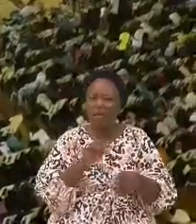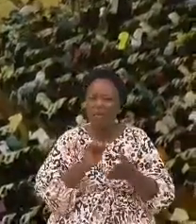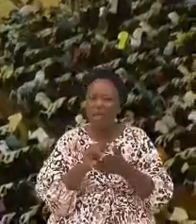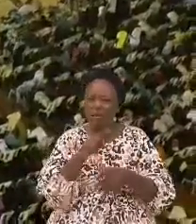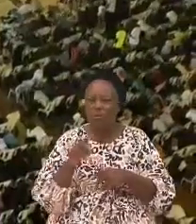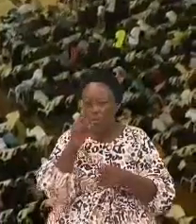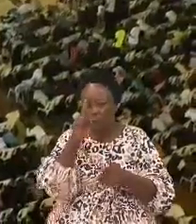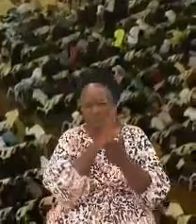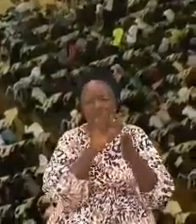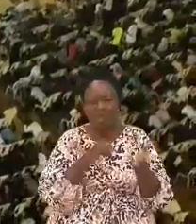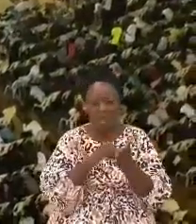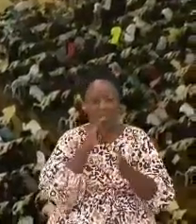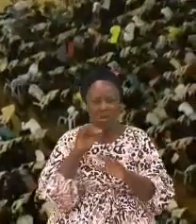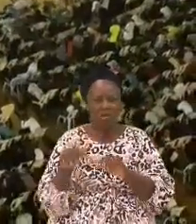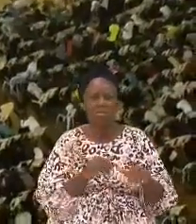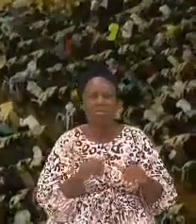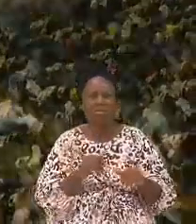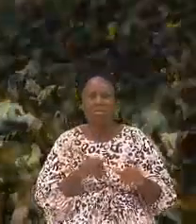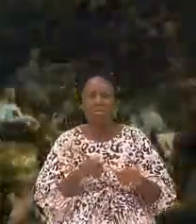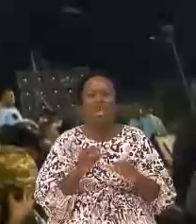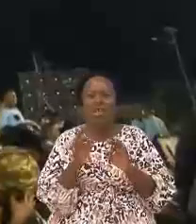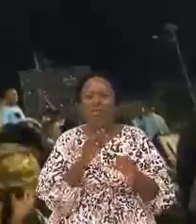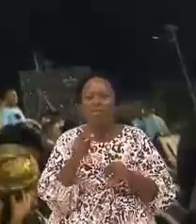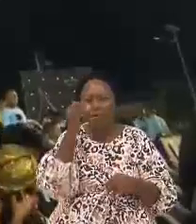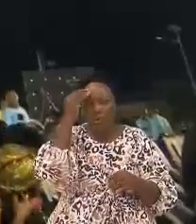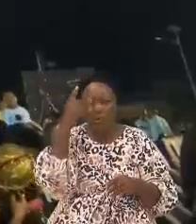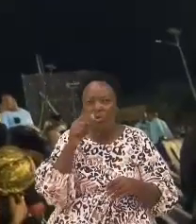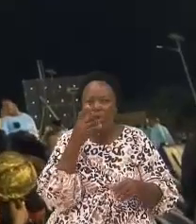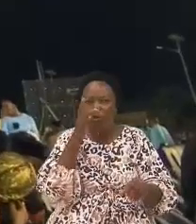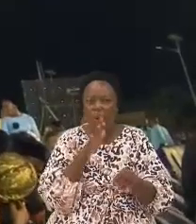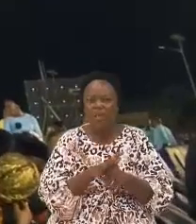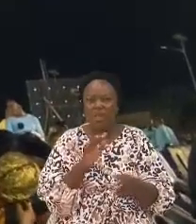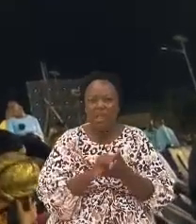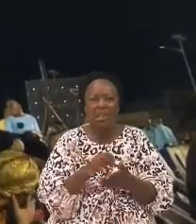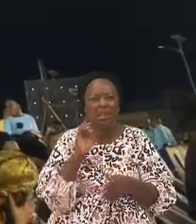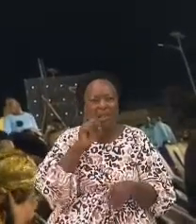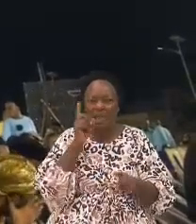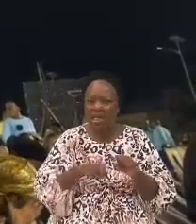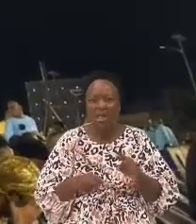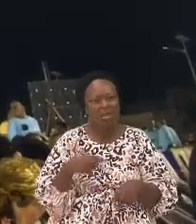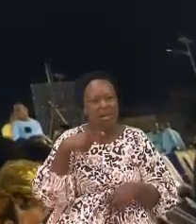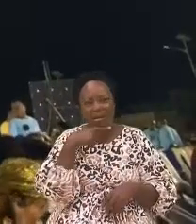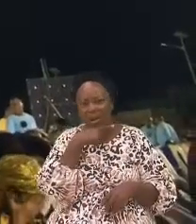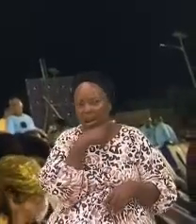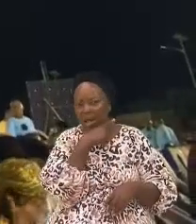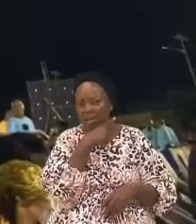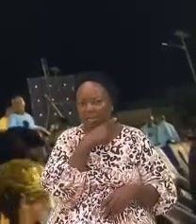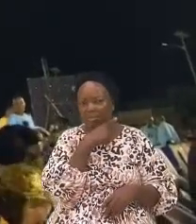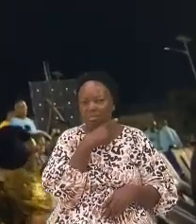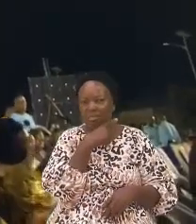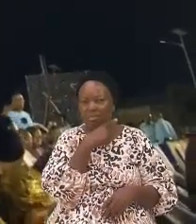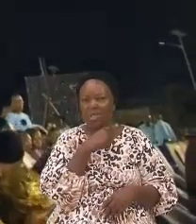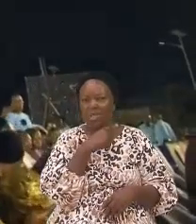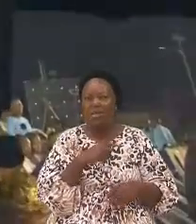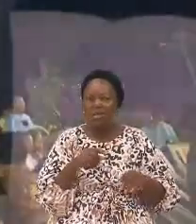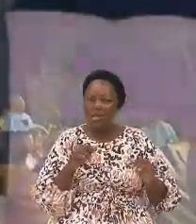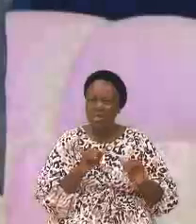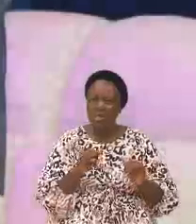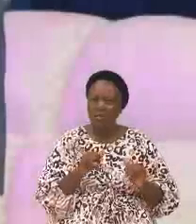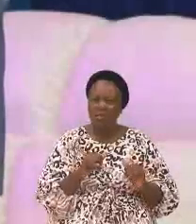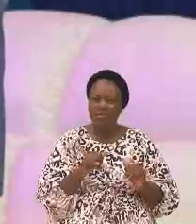Lord. The moment you believe, it's done. He gave us the promise, he cannot